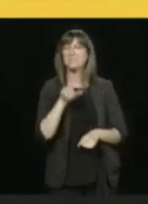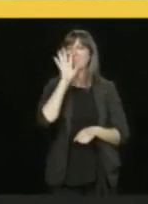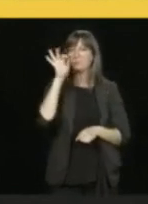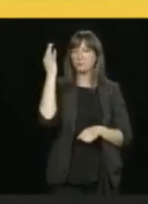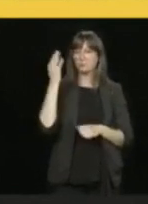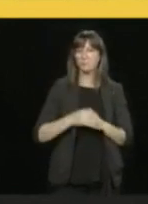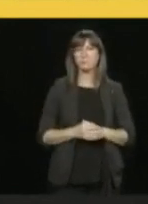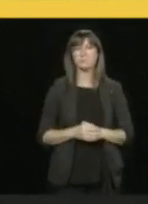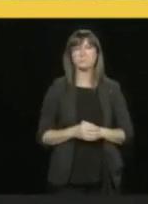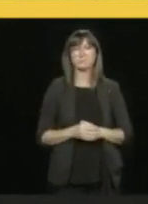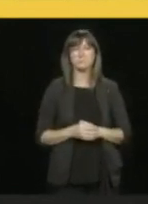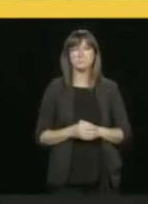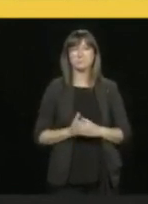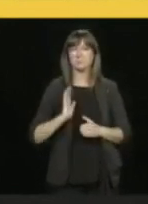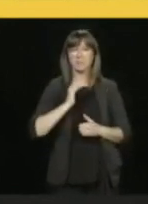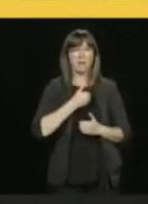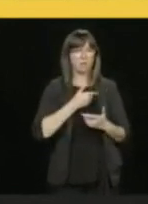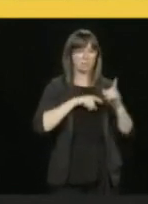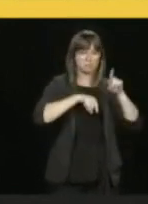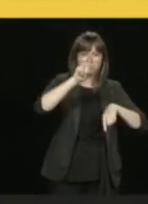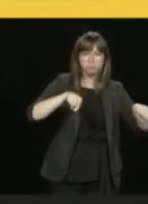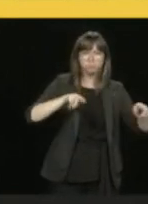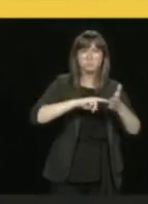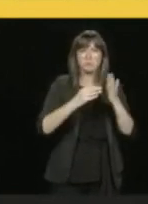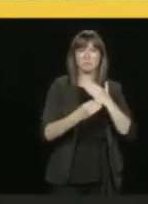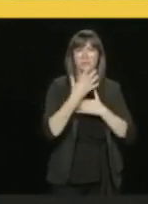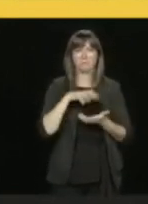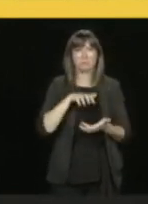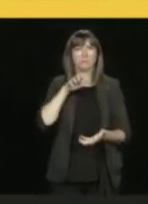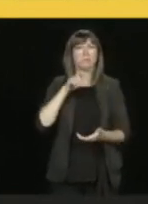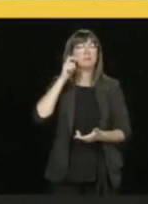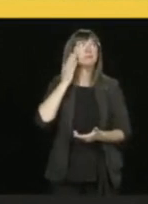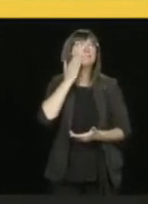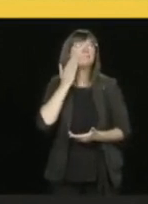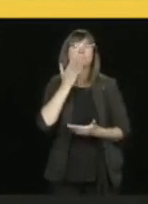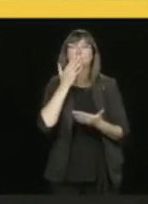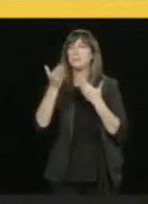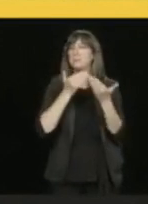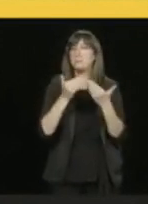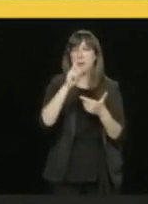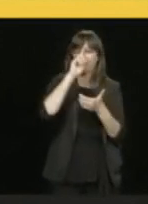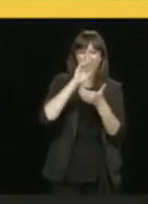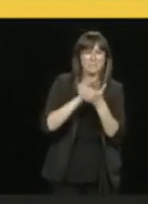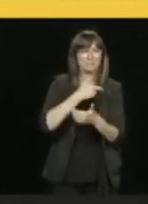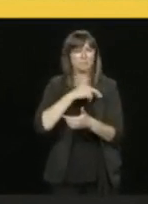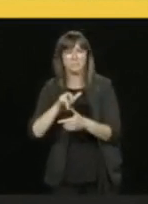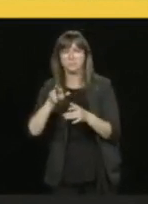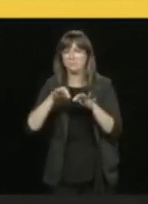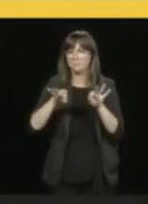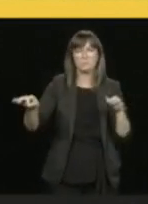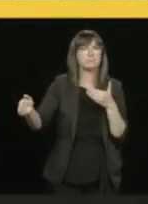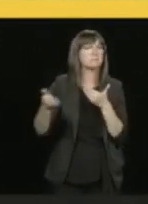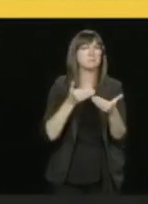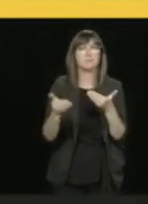us, whatever the color of our skin, our beliefs, our culture, or our language. In our country, we are proud to